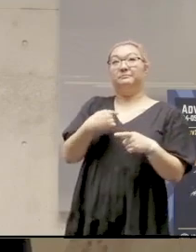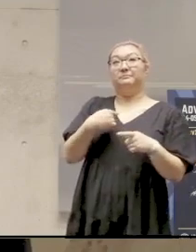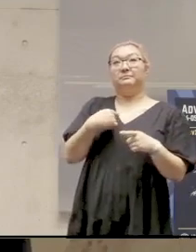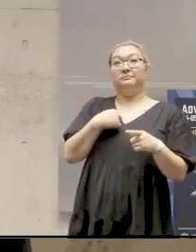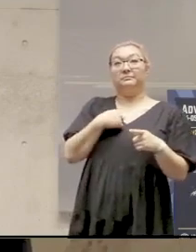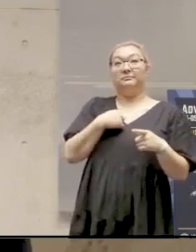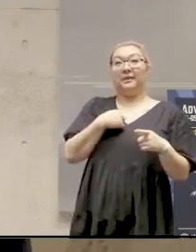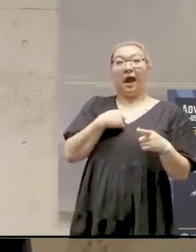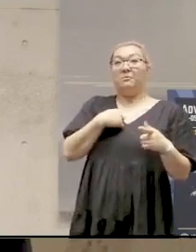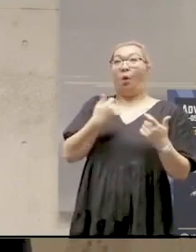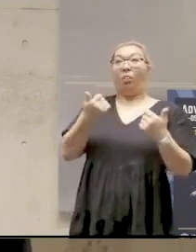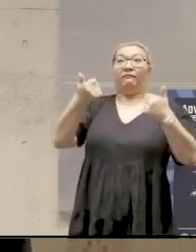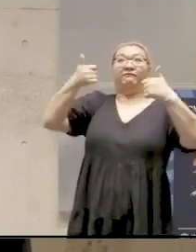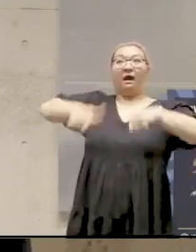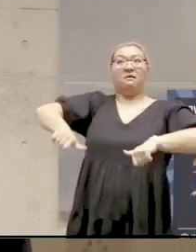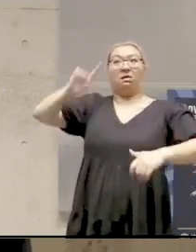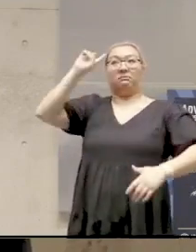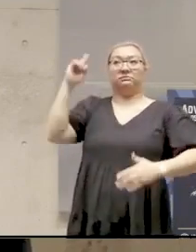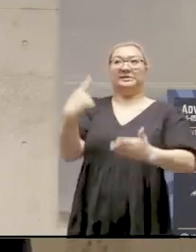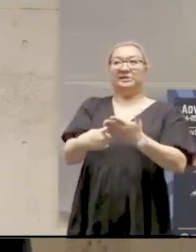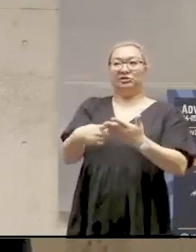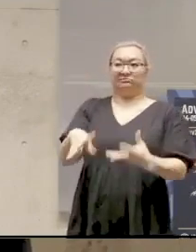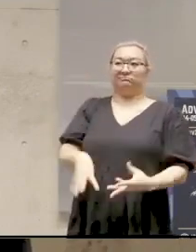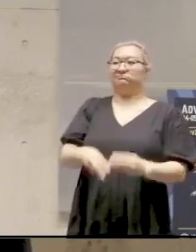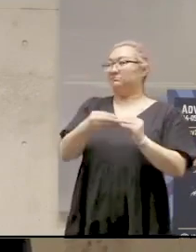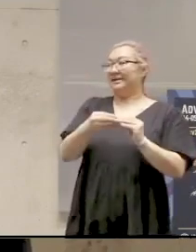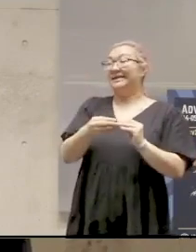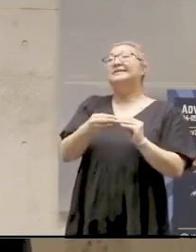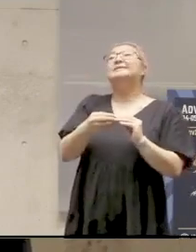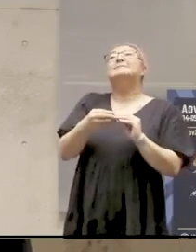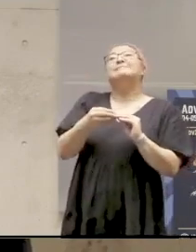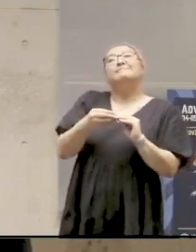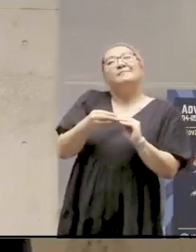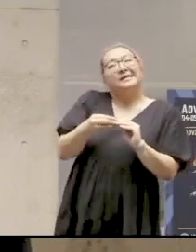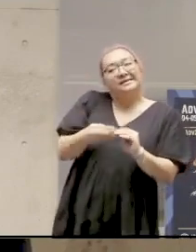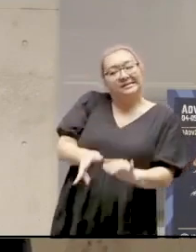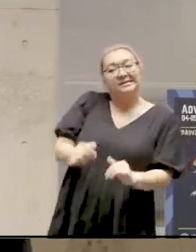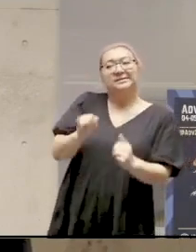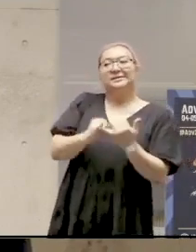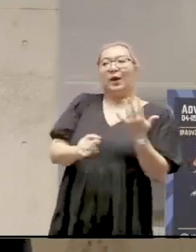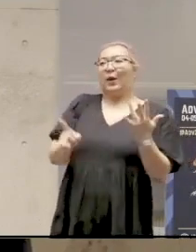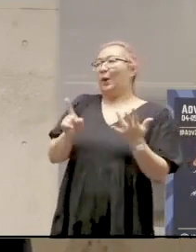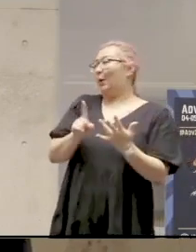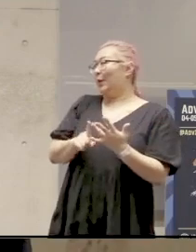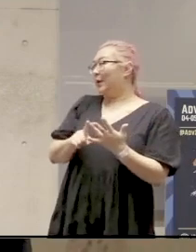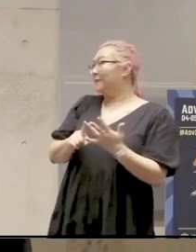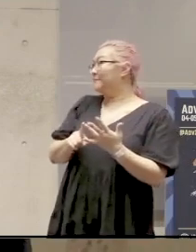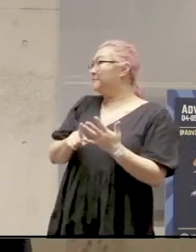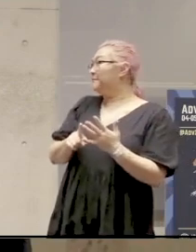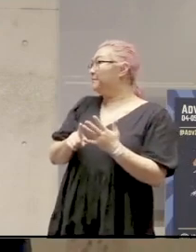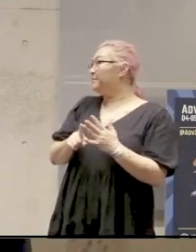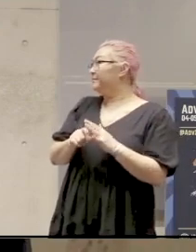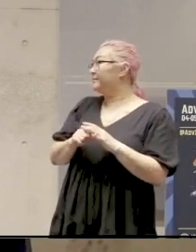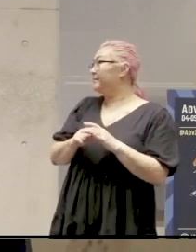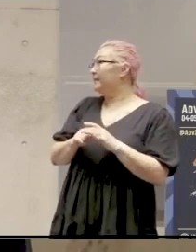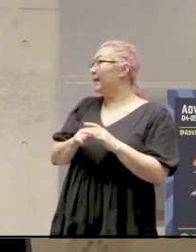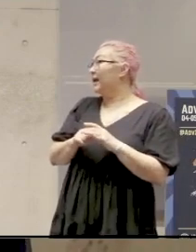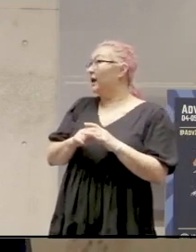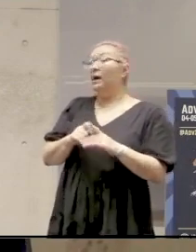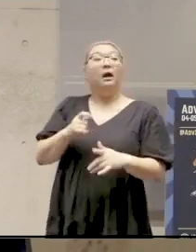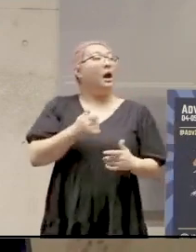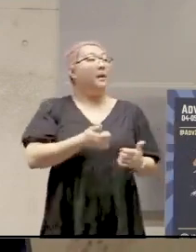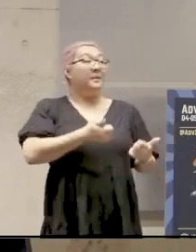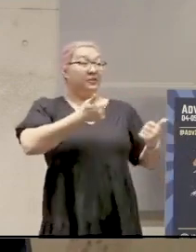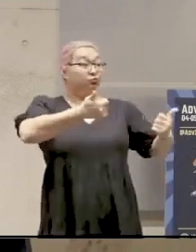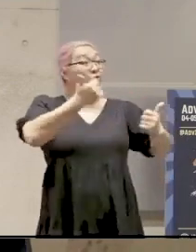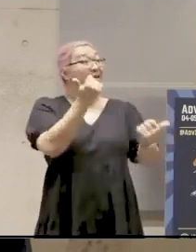always a bit different to the finished article. But yeah, I'll leave it. I mean, it's a brilliant answer, but I'm quite obviously not